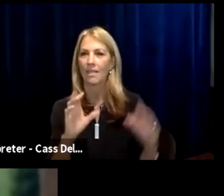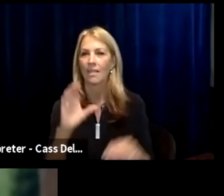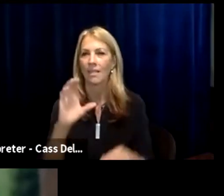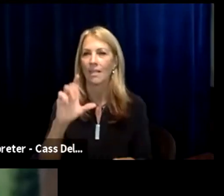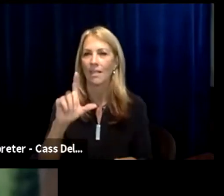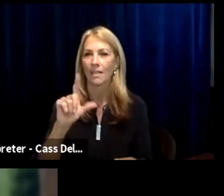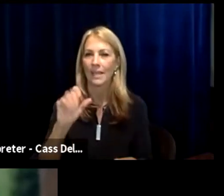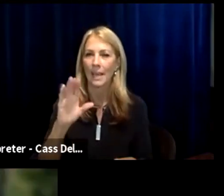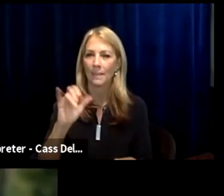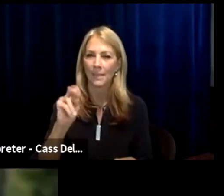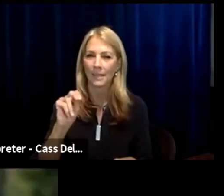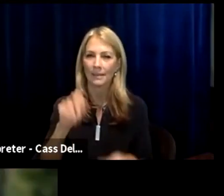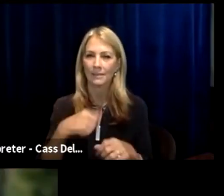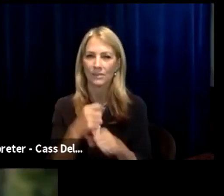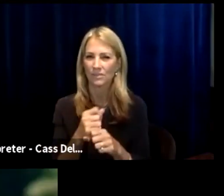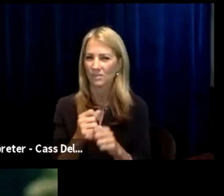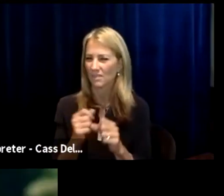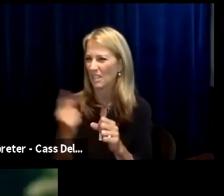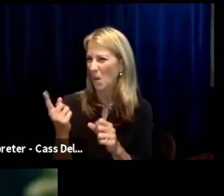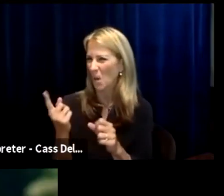guys. I can just put it back.